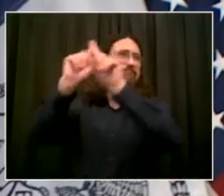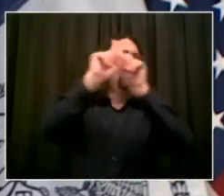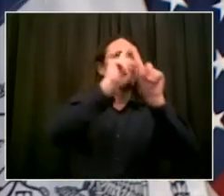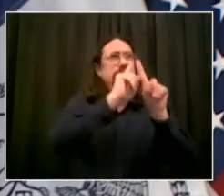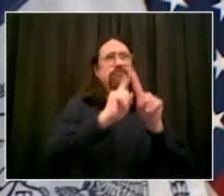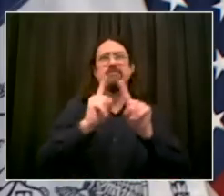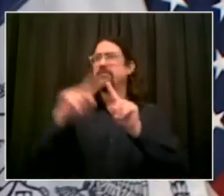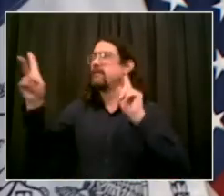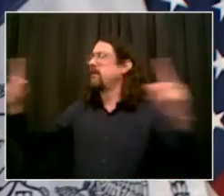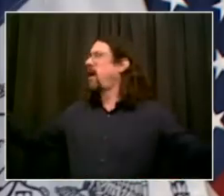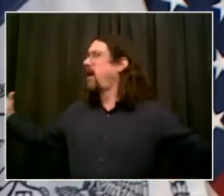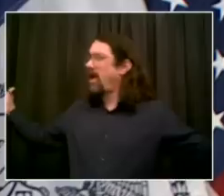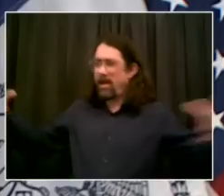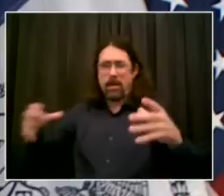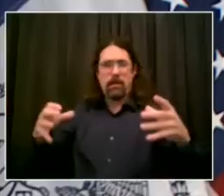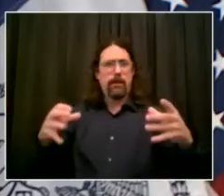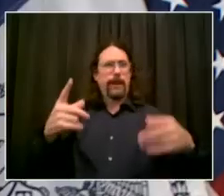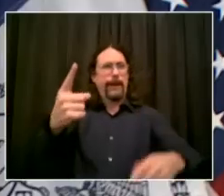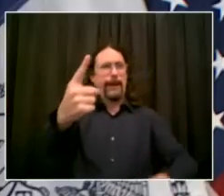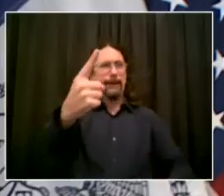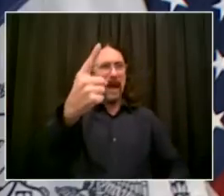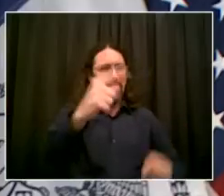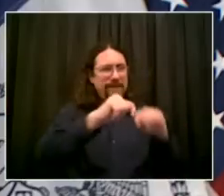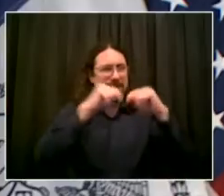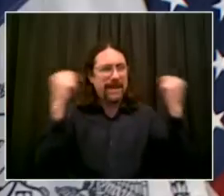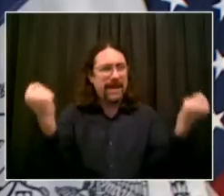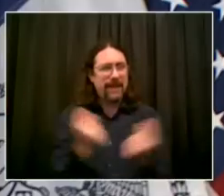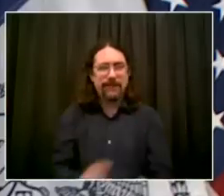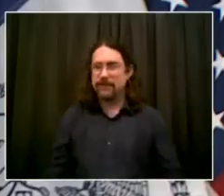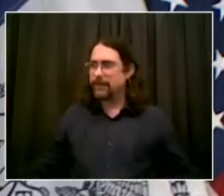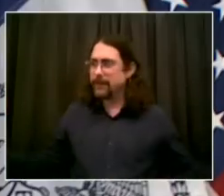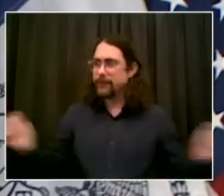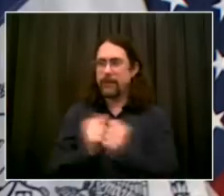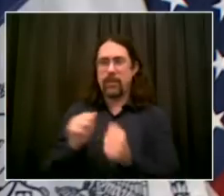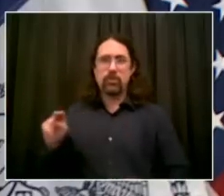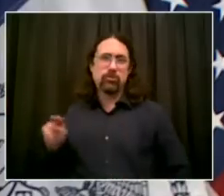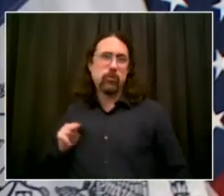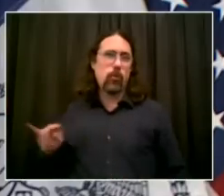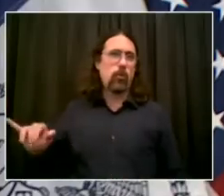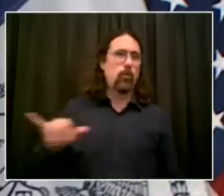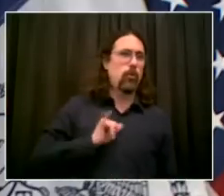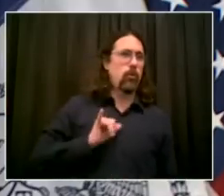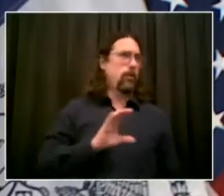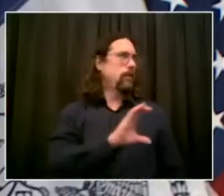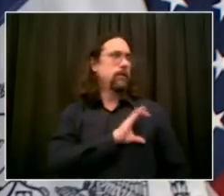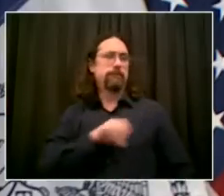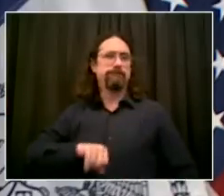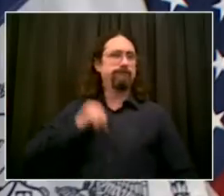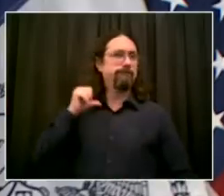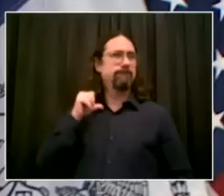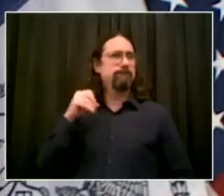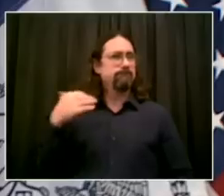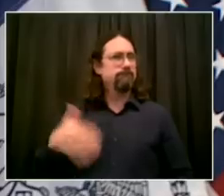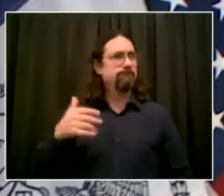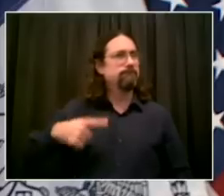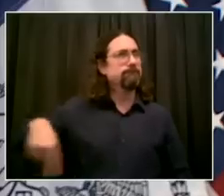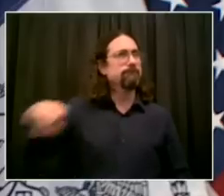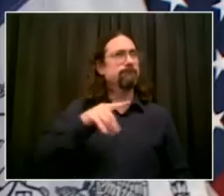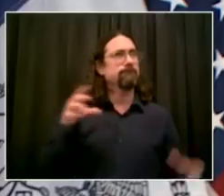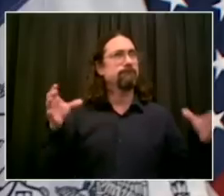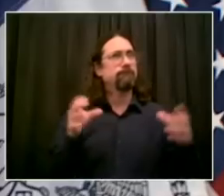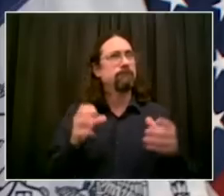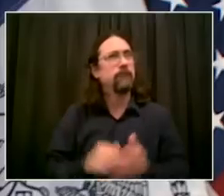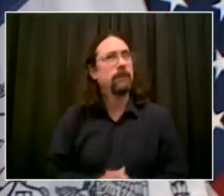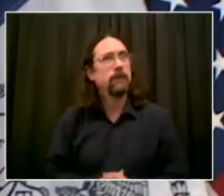good times, here we come together to overcome challenge after challenge. People gathered together across all backgrounds